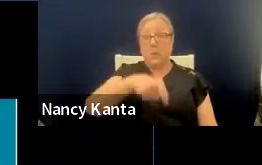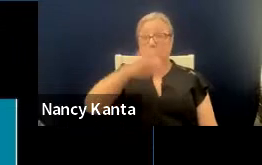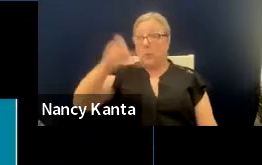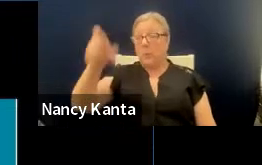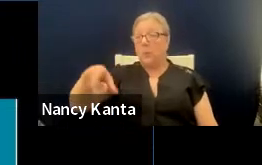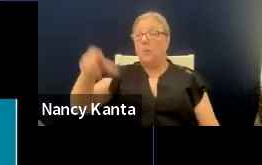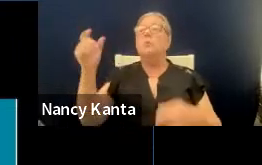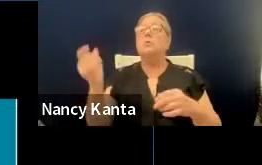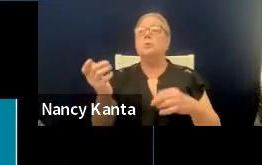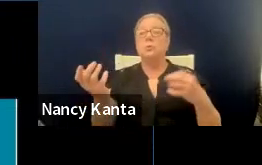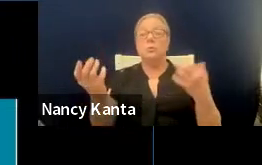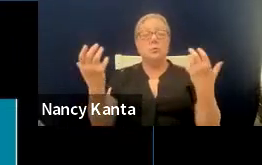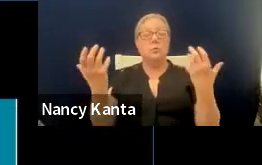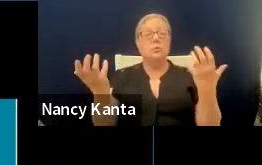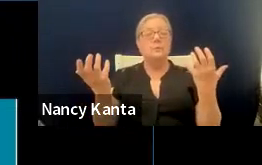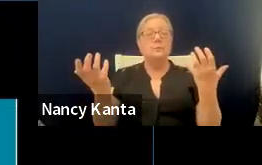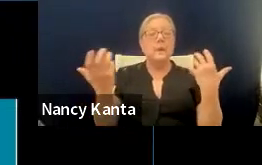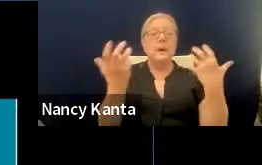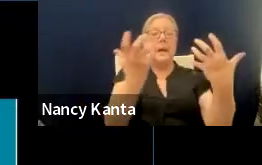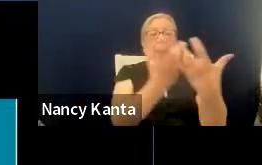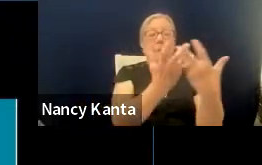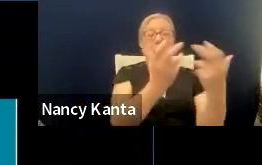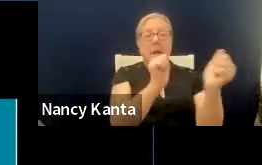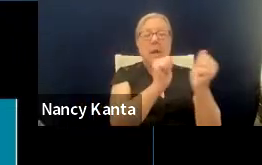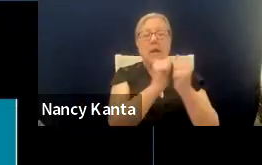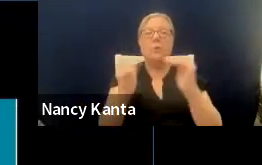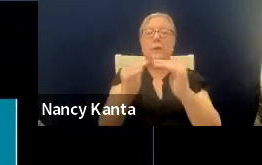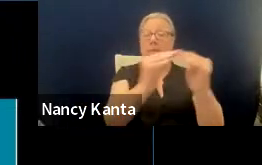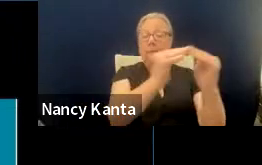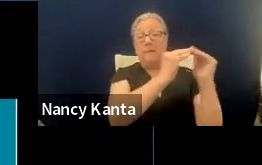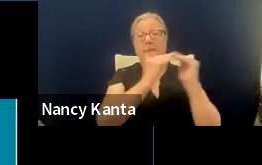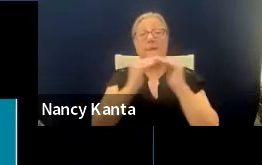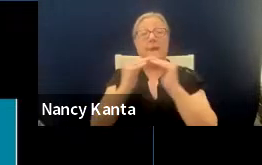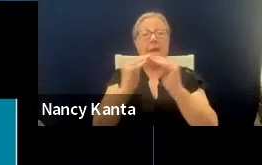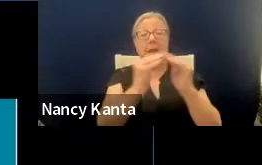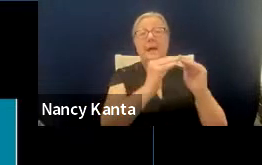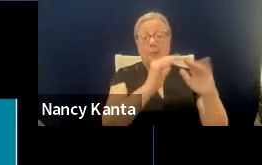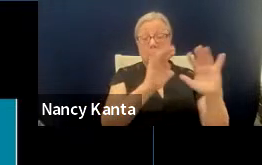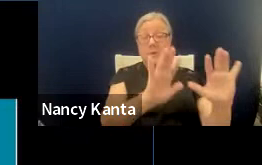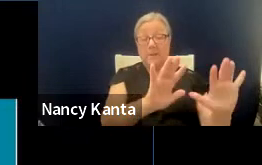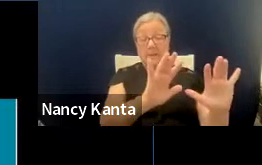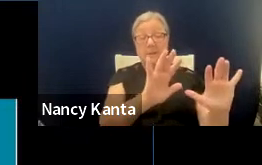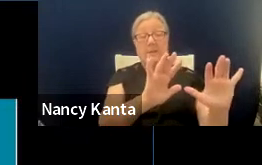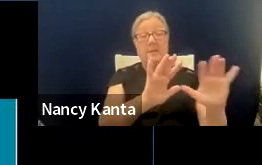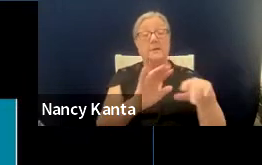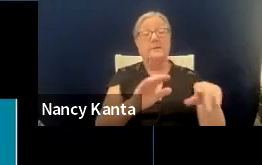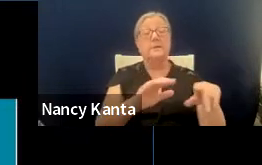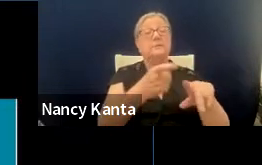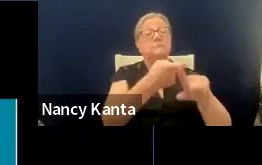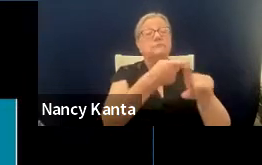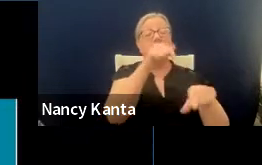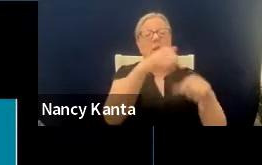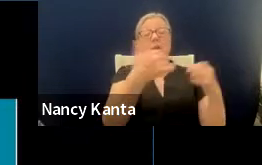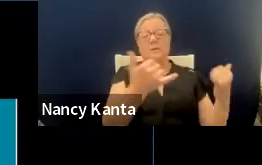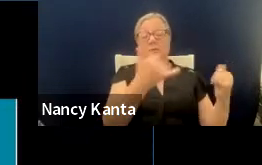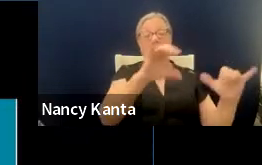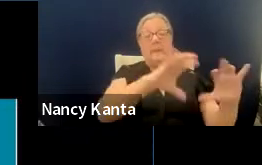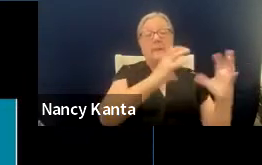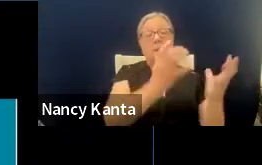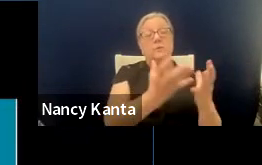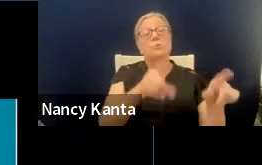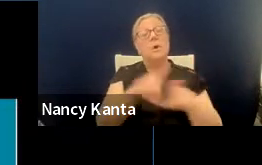with some of the equity objectives that have been set up with this group here, as well as some other wider objectives from different groups on the